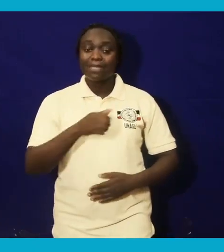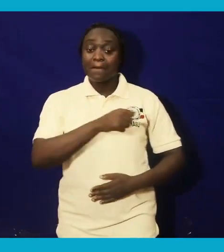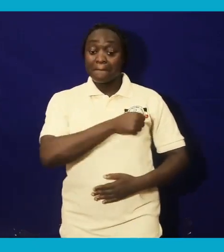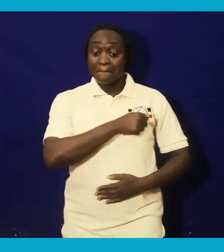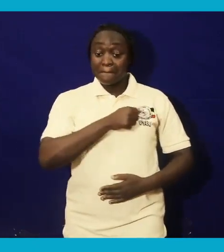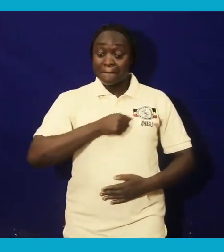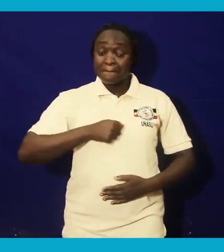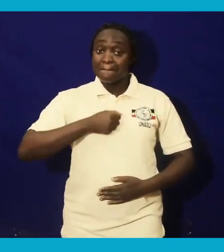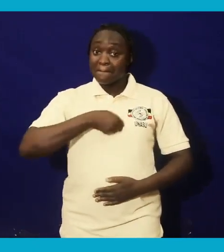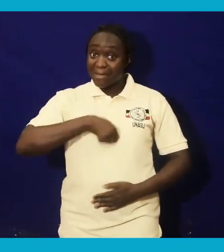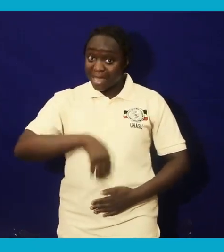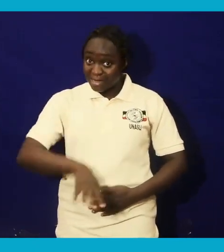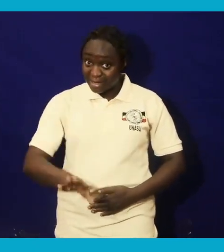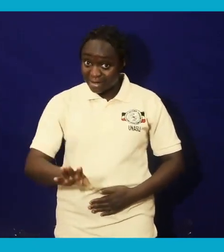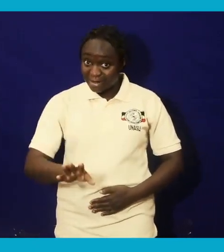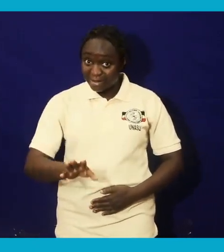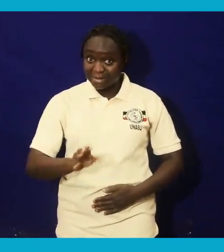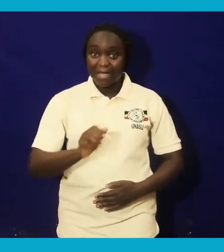Mother,